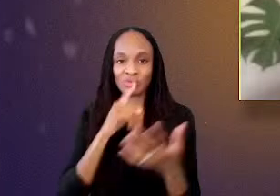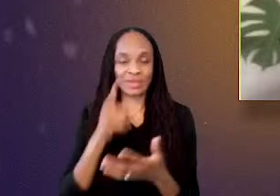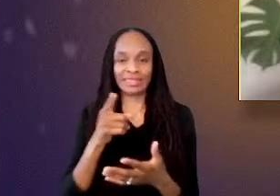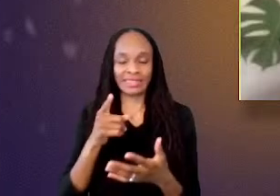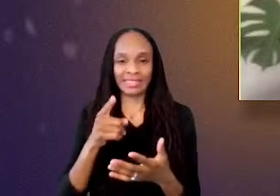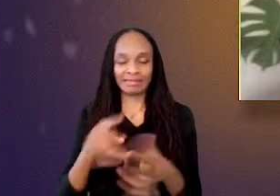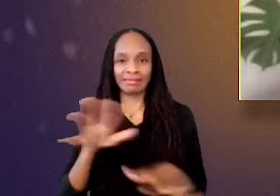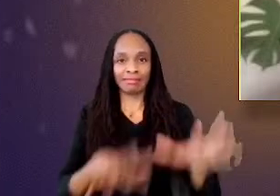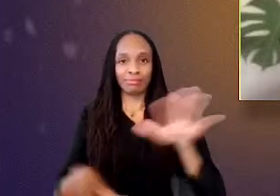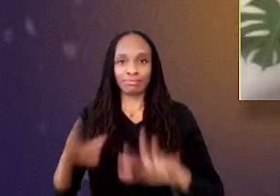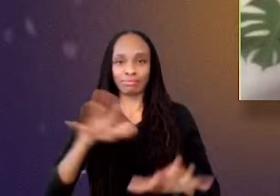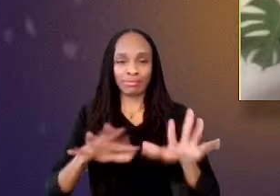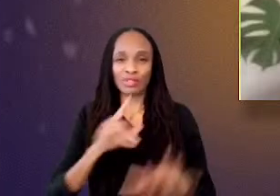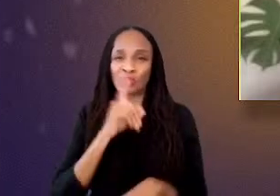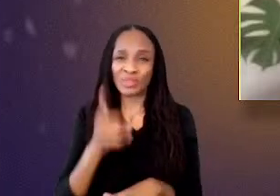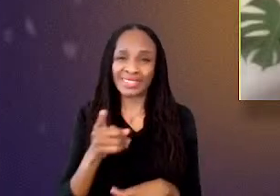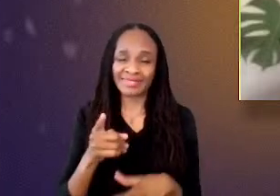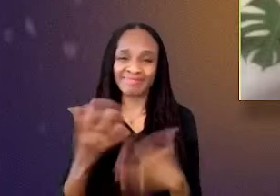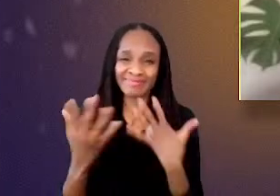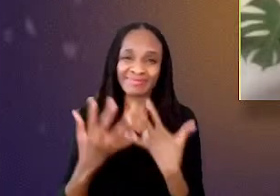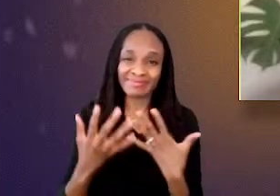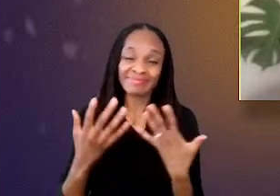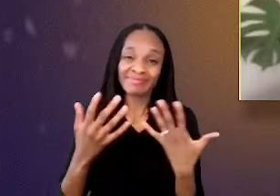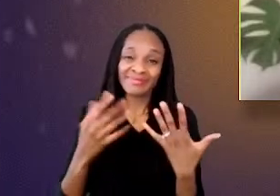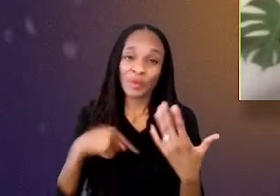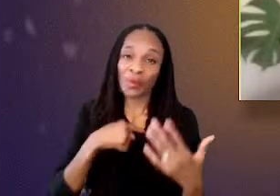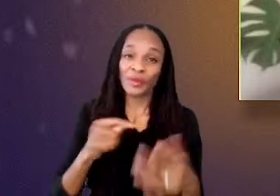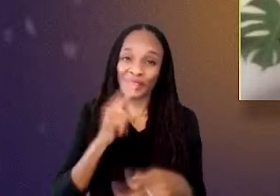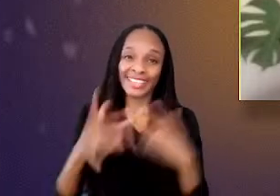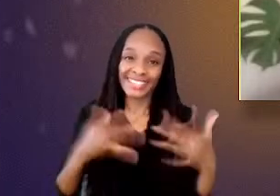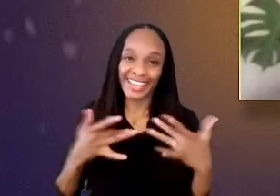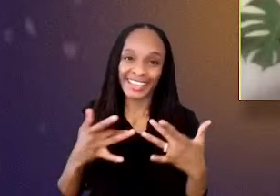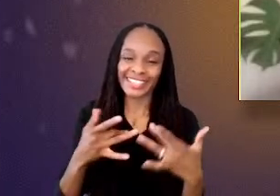a real balm, and we're excited to talk to you.